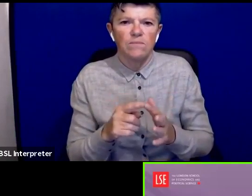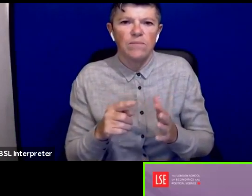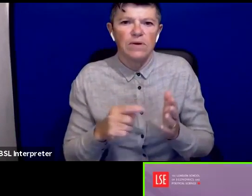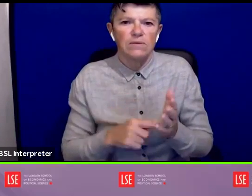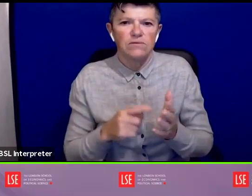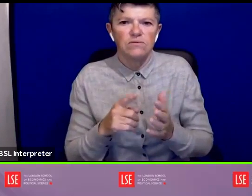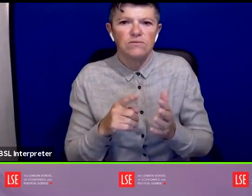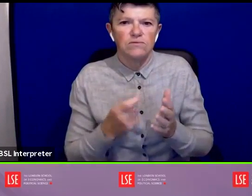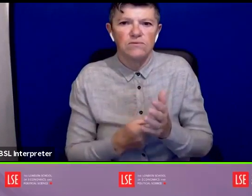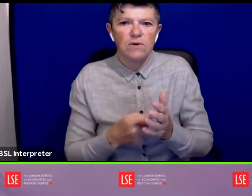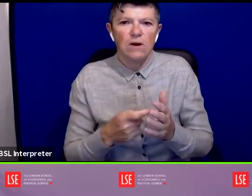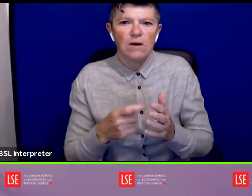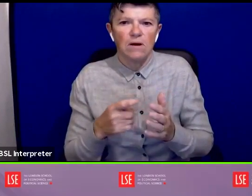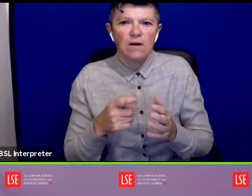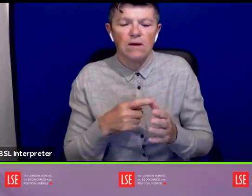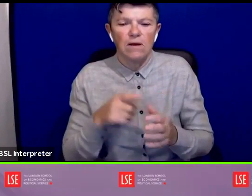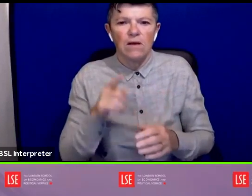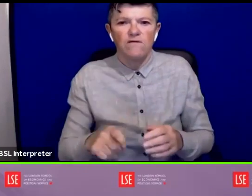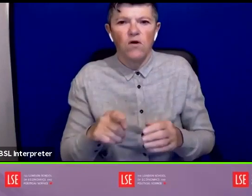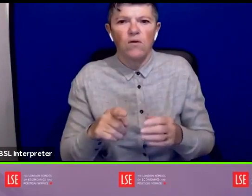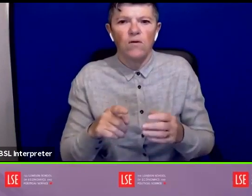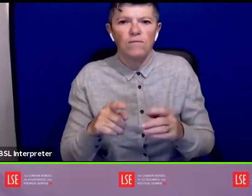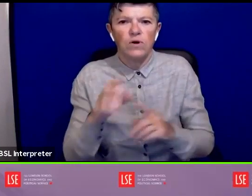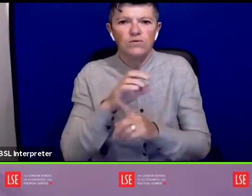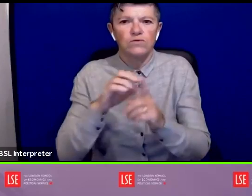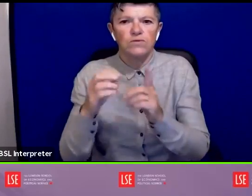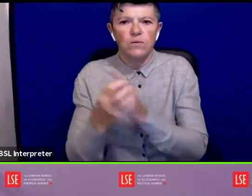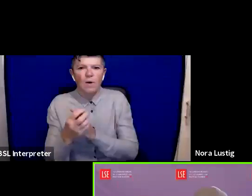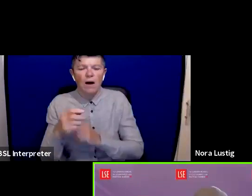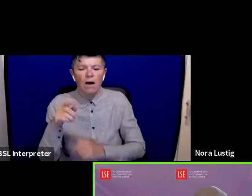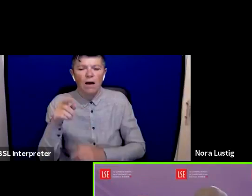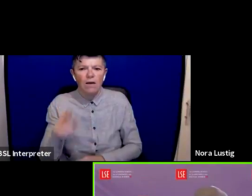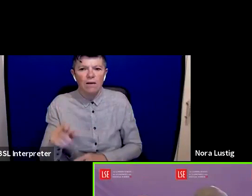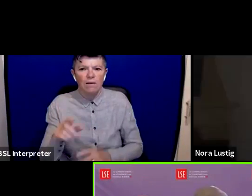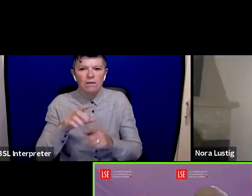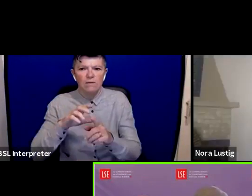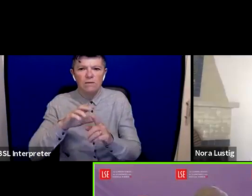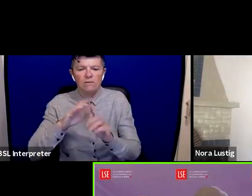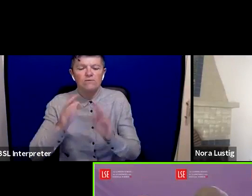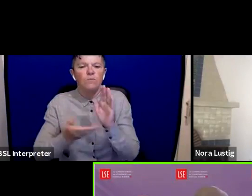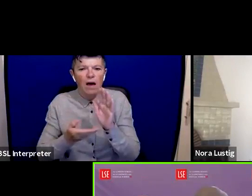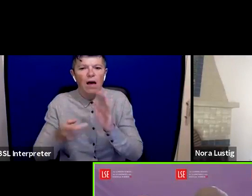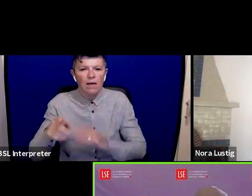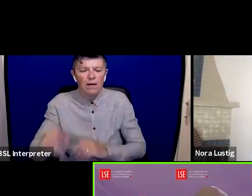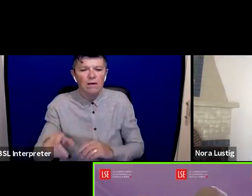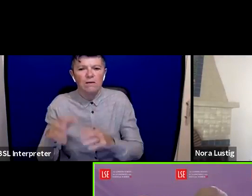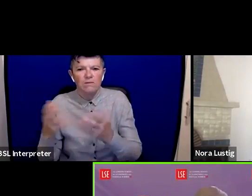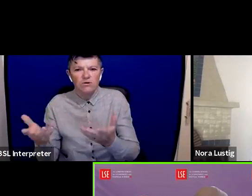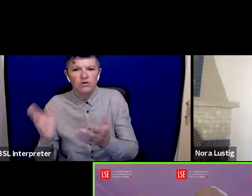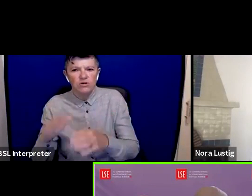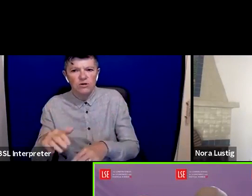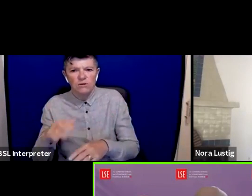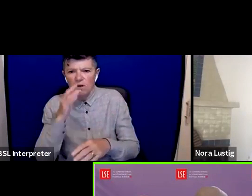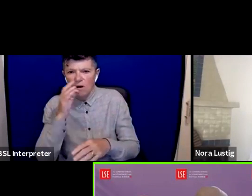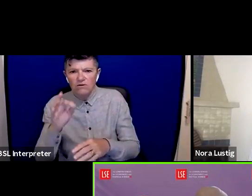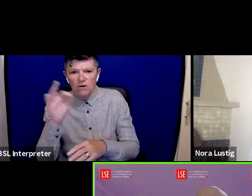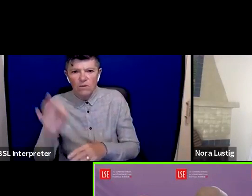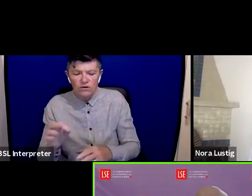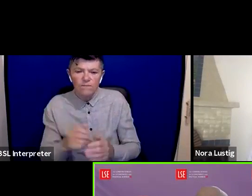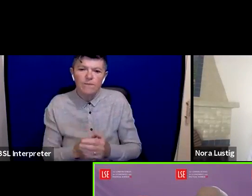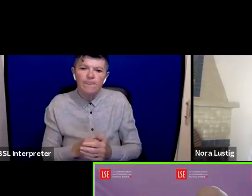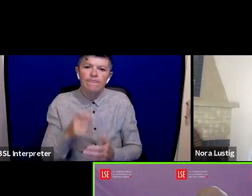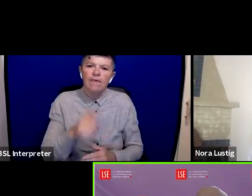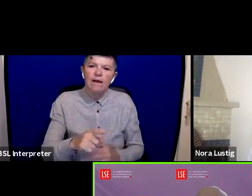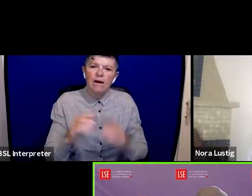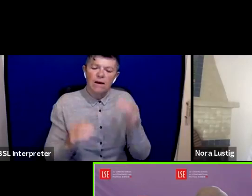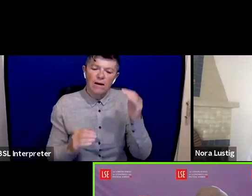student from Dubai, asks Nora specifically, but anyone can take that as well, is the reduction in inequality through